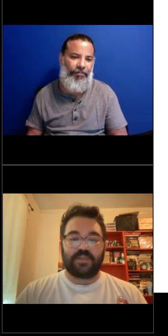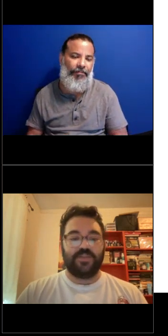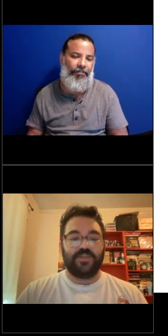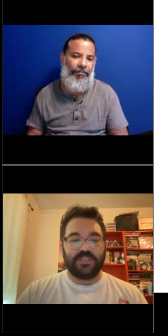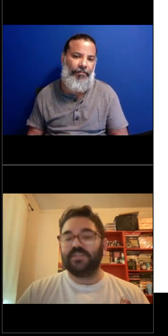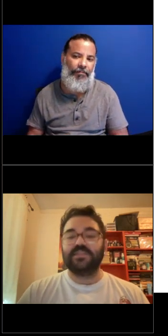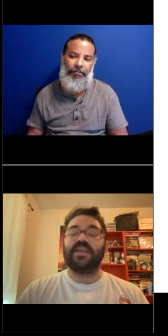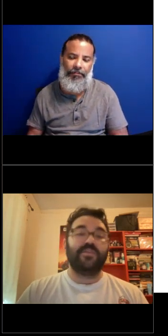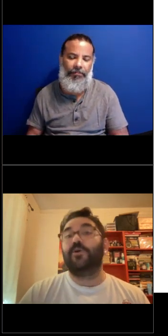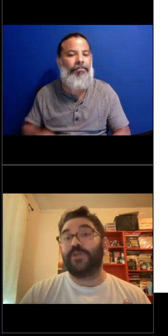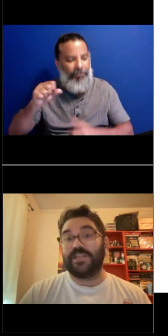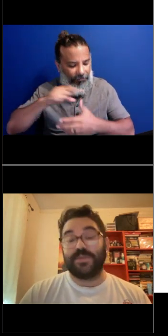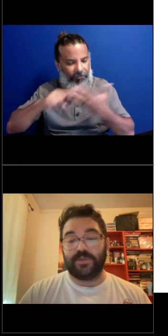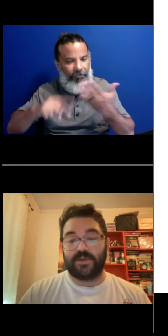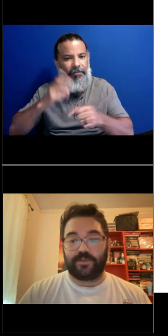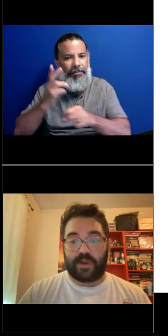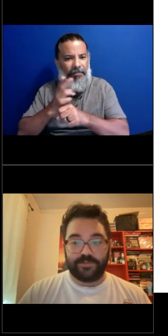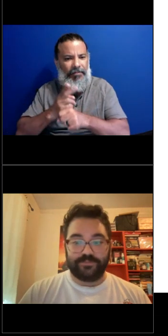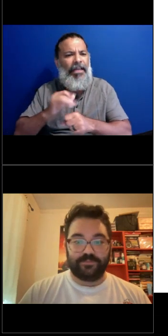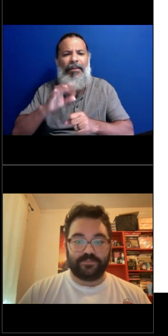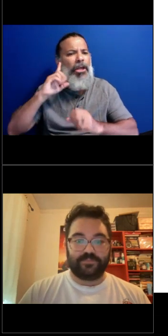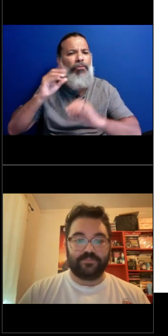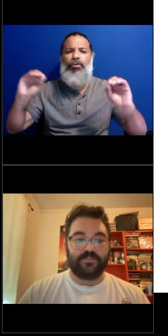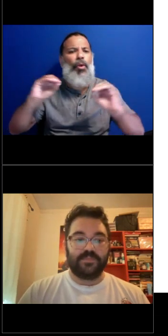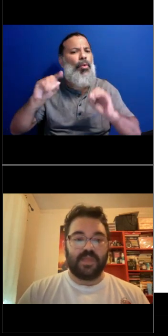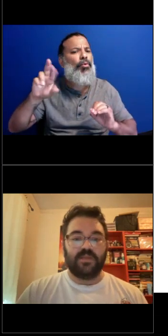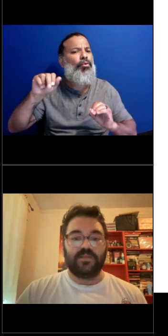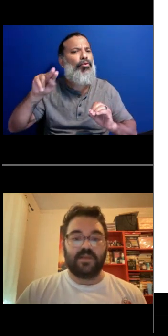Yes, and using these practices even when you think no trans people are around.